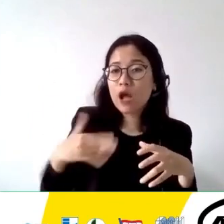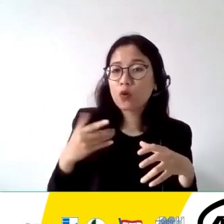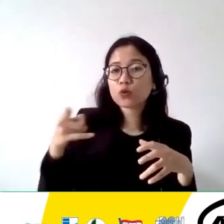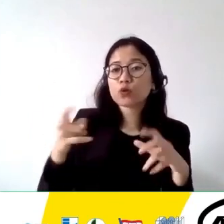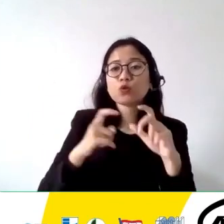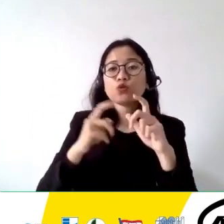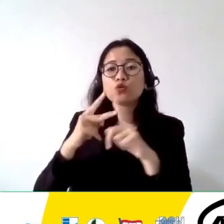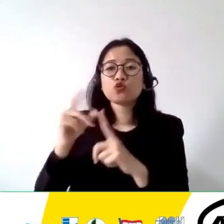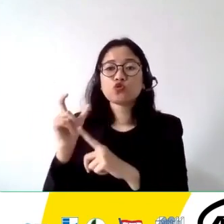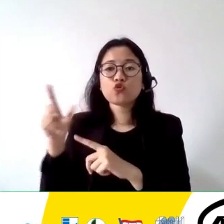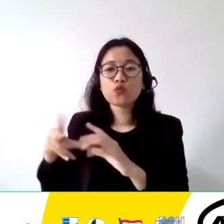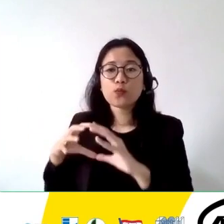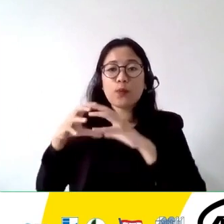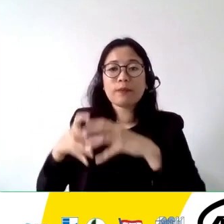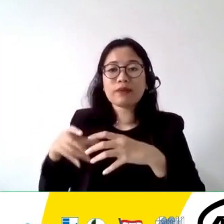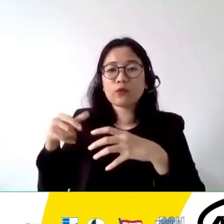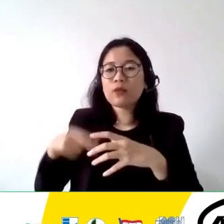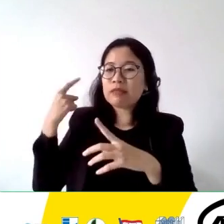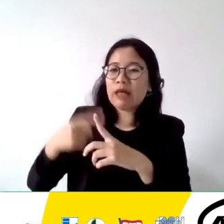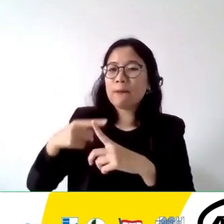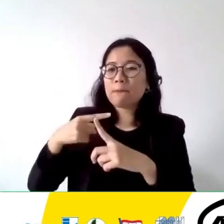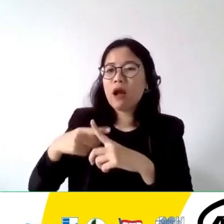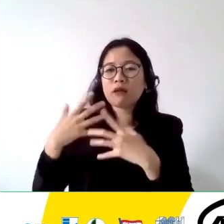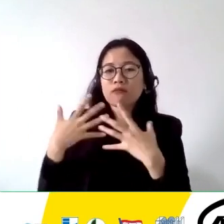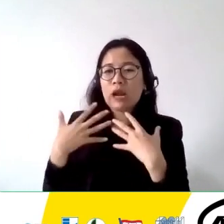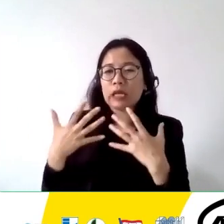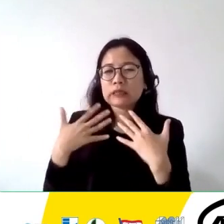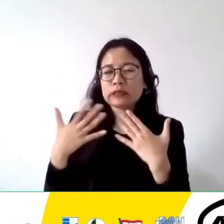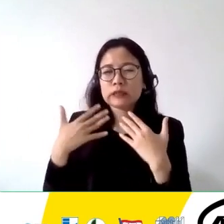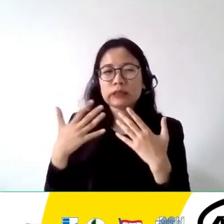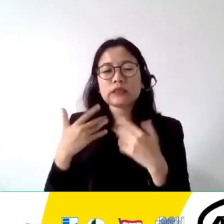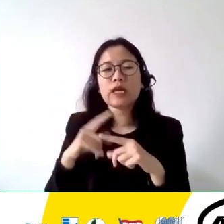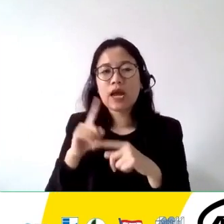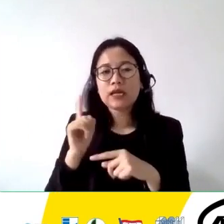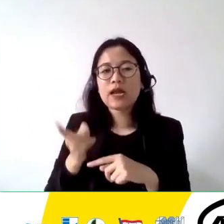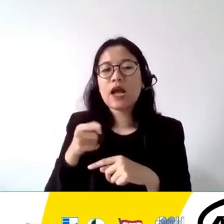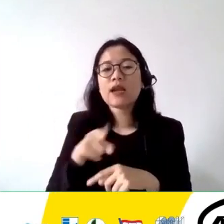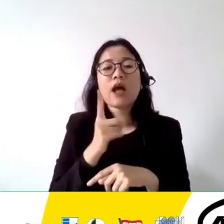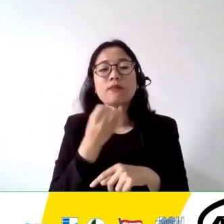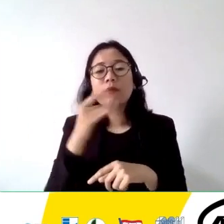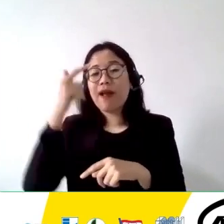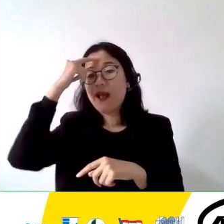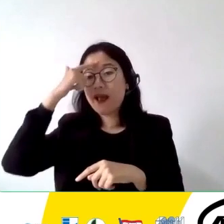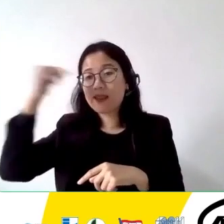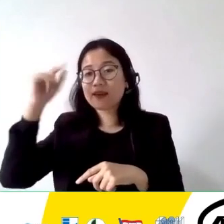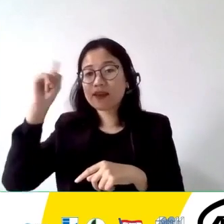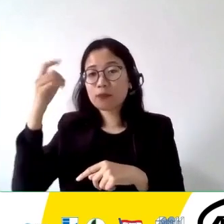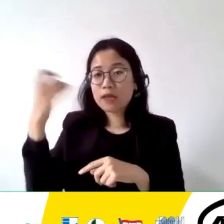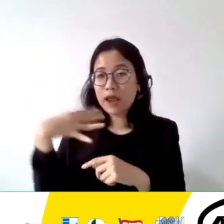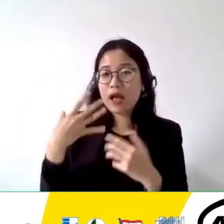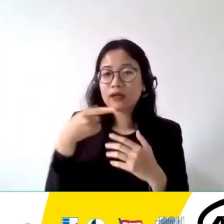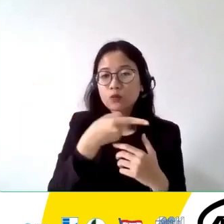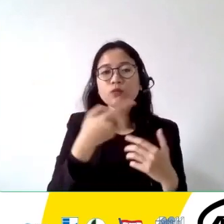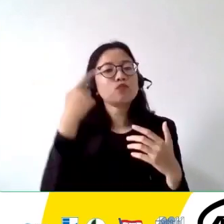experts estimated that The year 2023